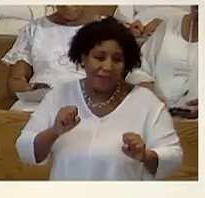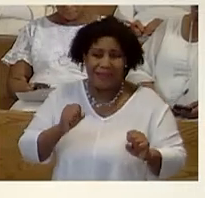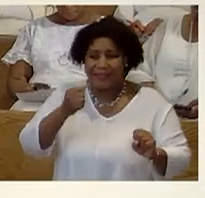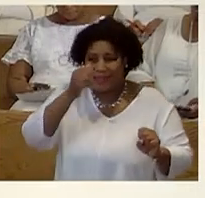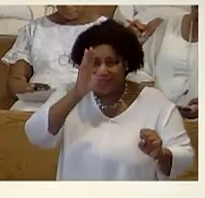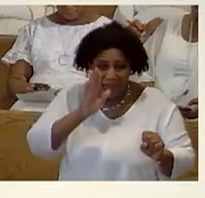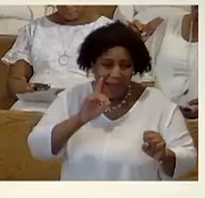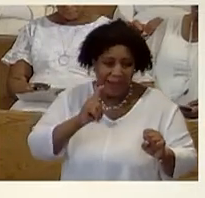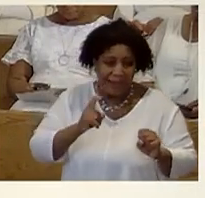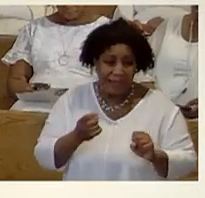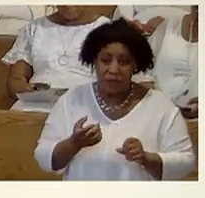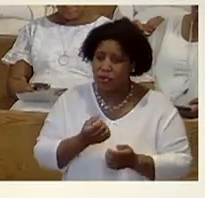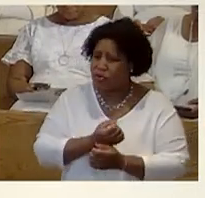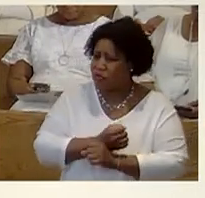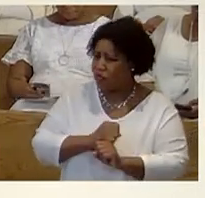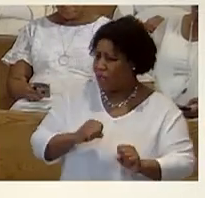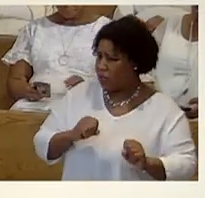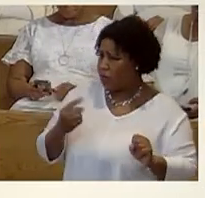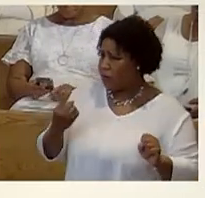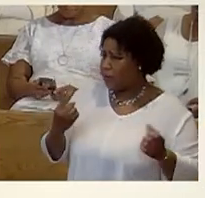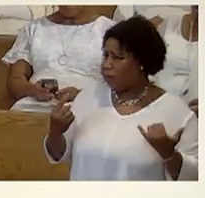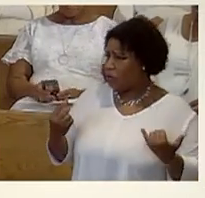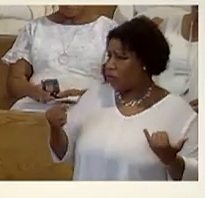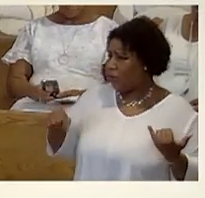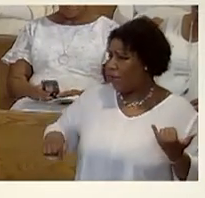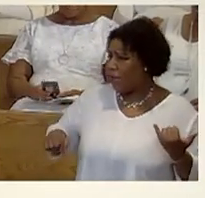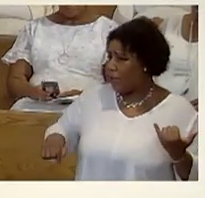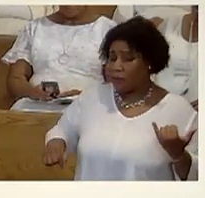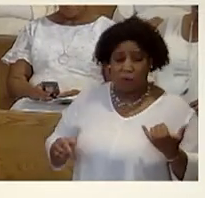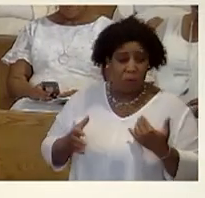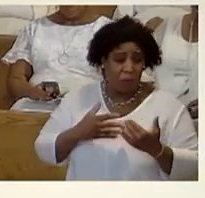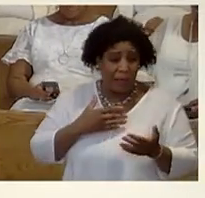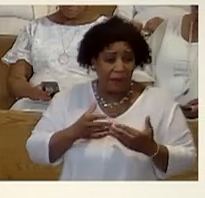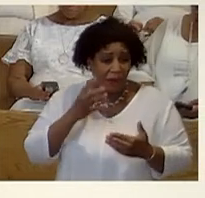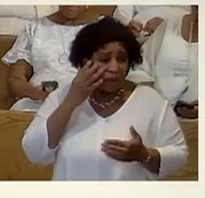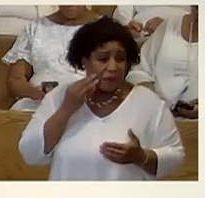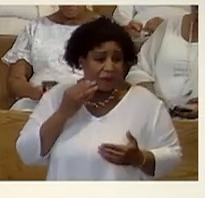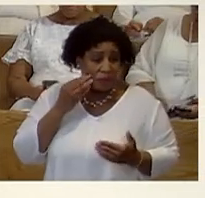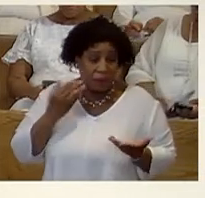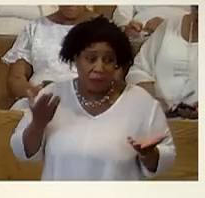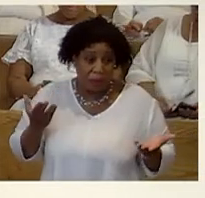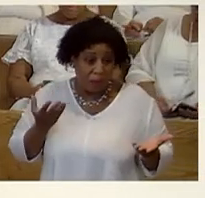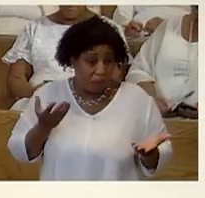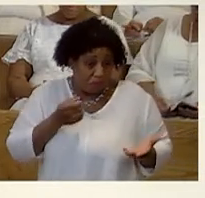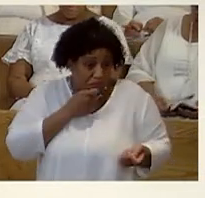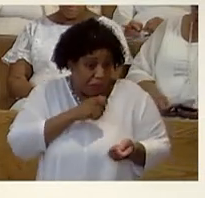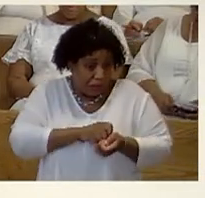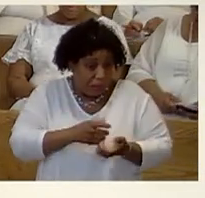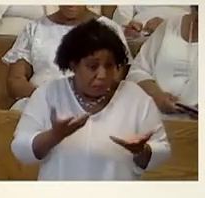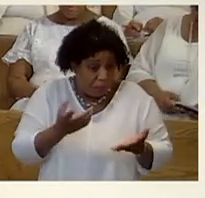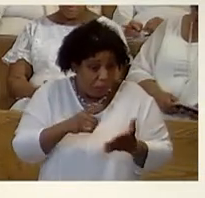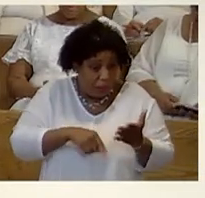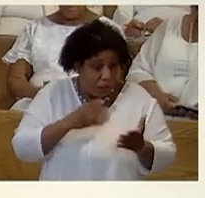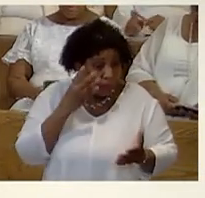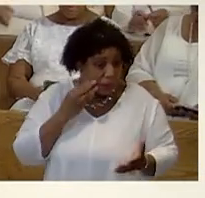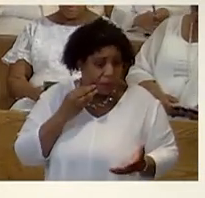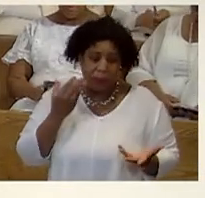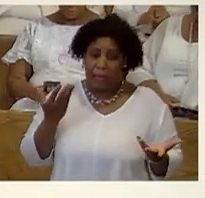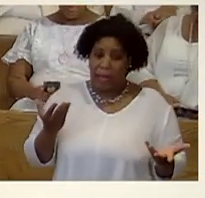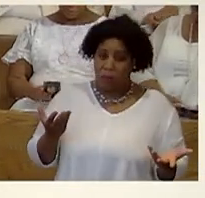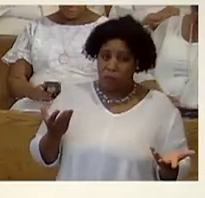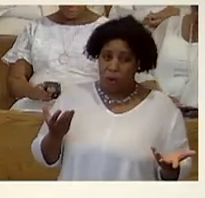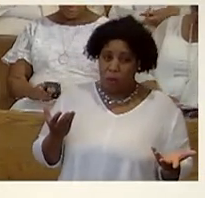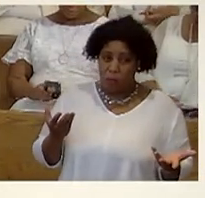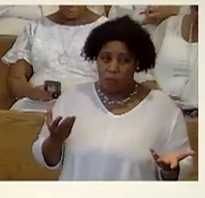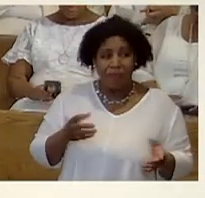needs to rescue somebody today from whatever you're going through. I don't know what it is you might be going through, but God